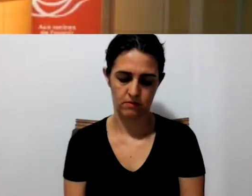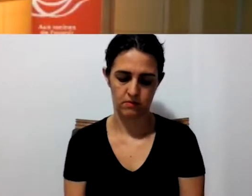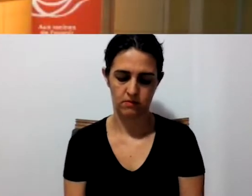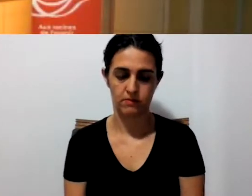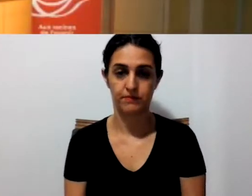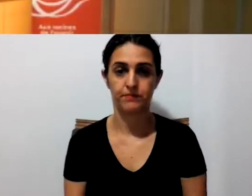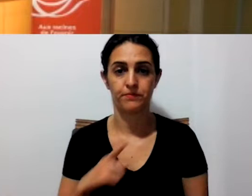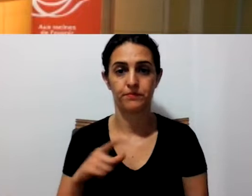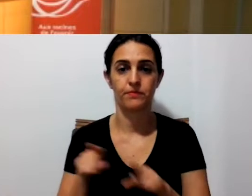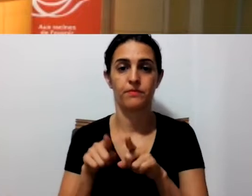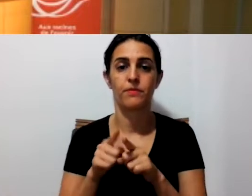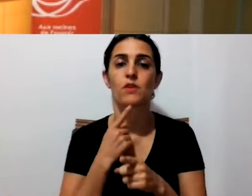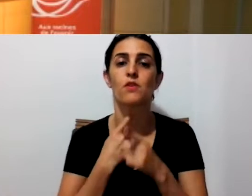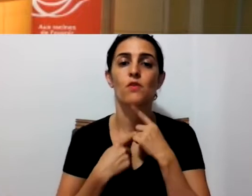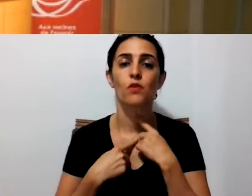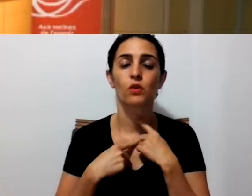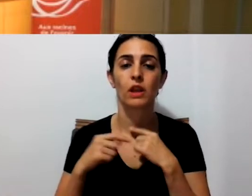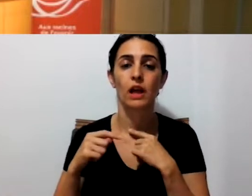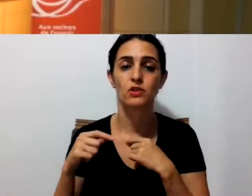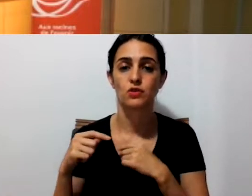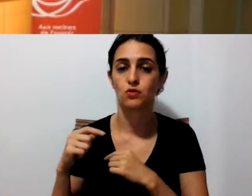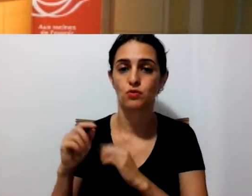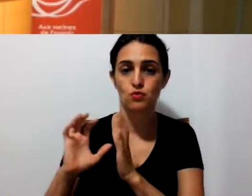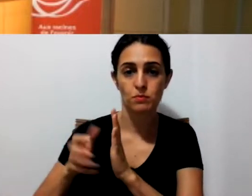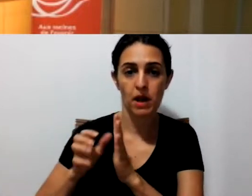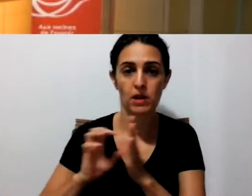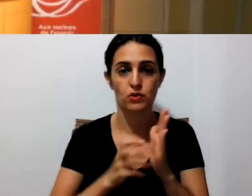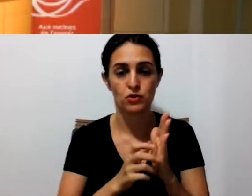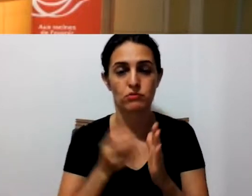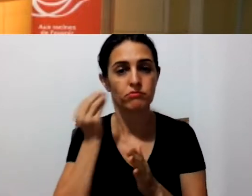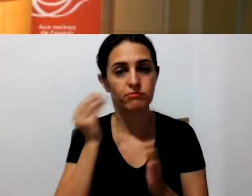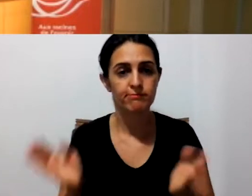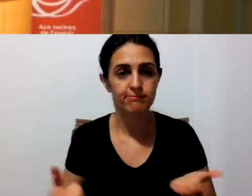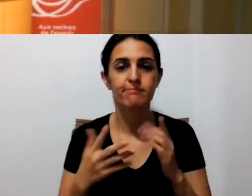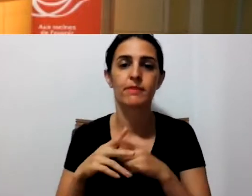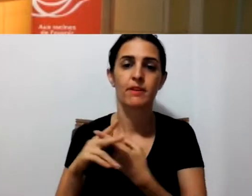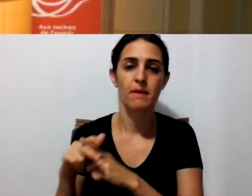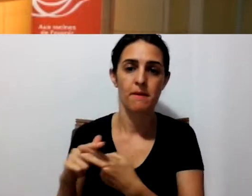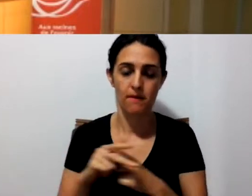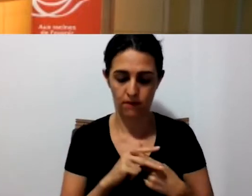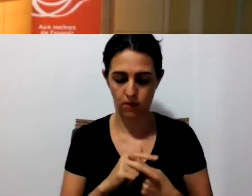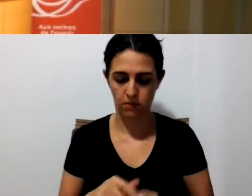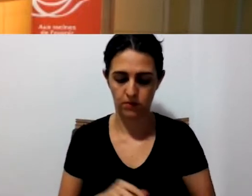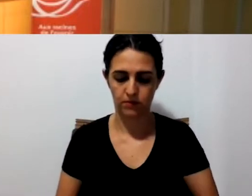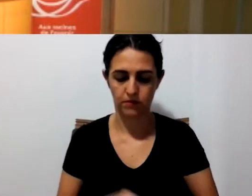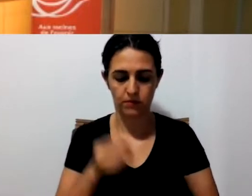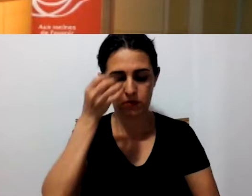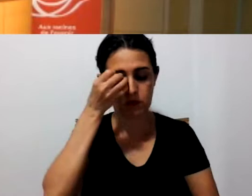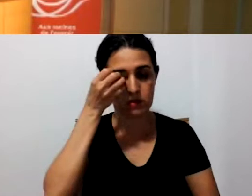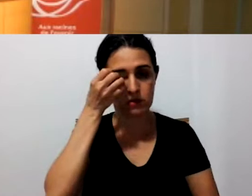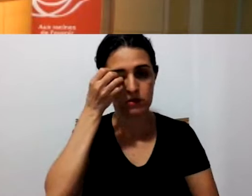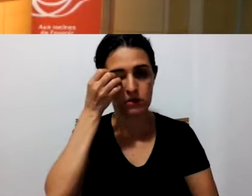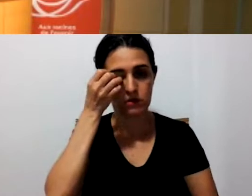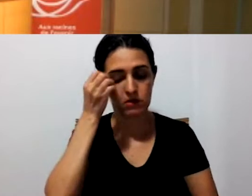the accession process in Paris. In the past, very often the OECD has been described as a rich man's club, which we